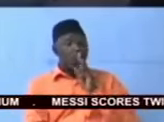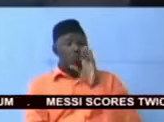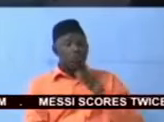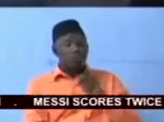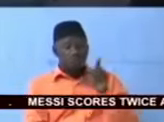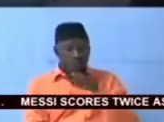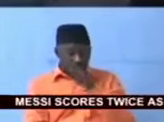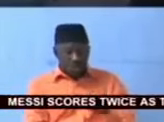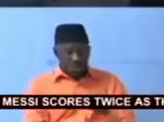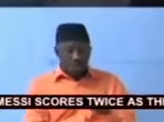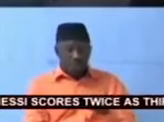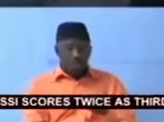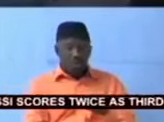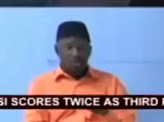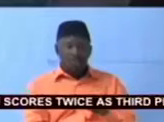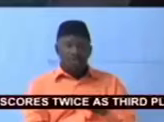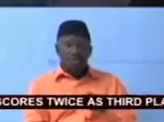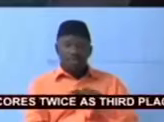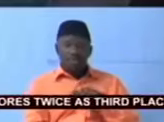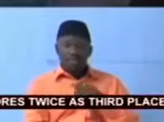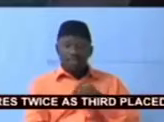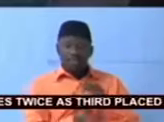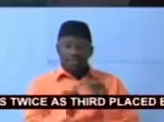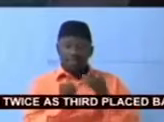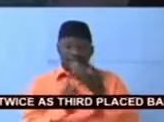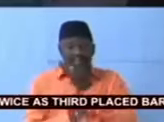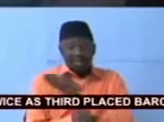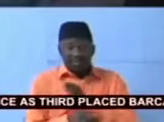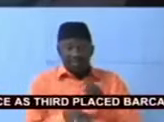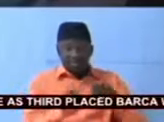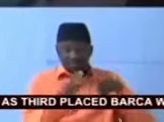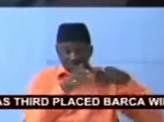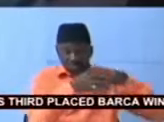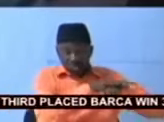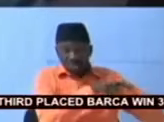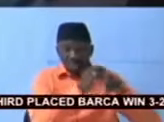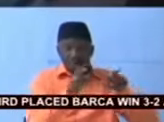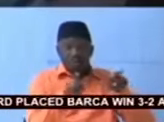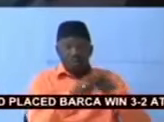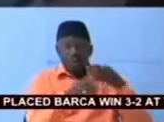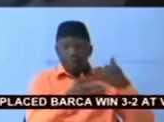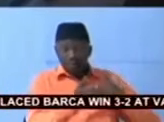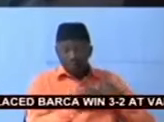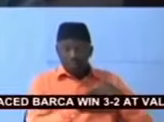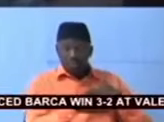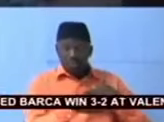outside, it will be much more safer